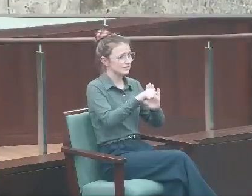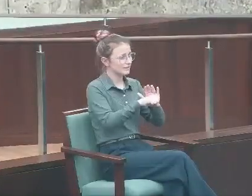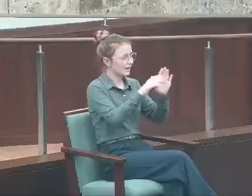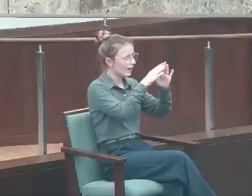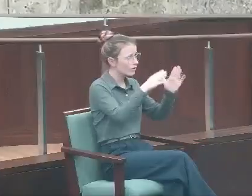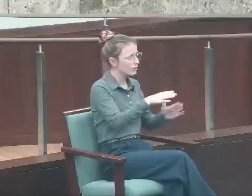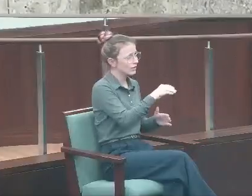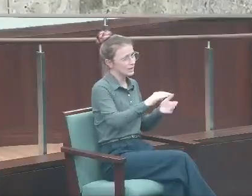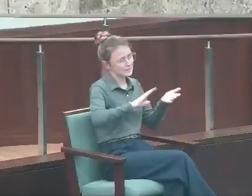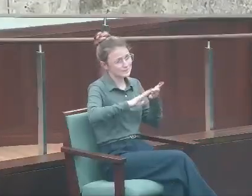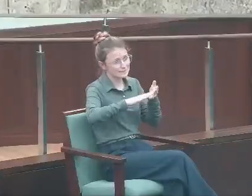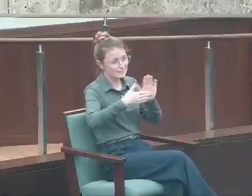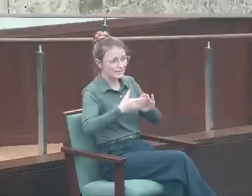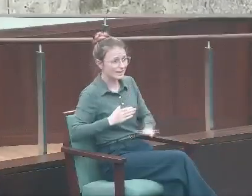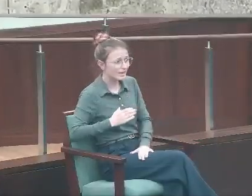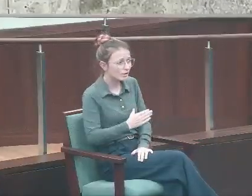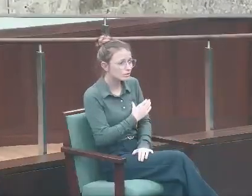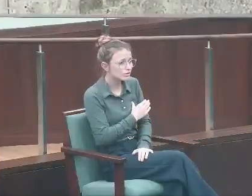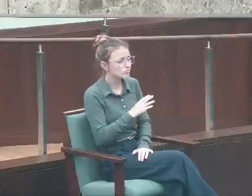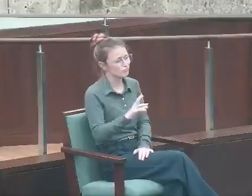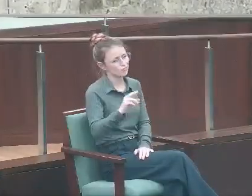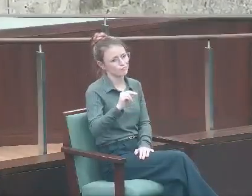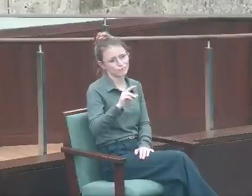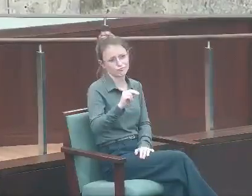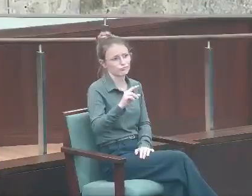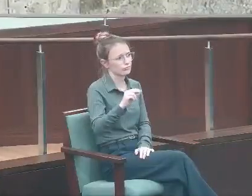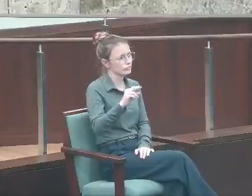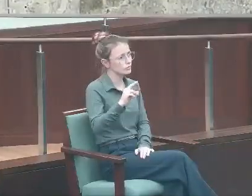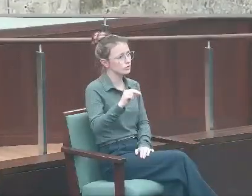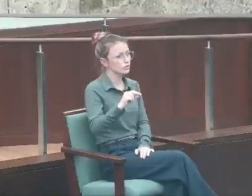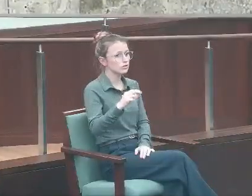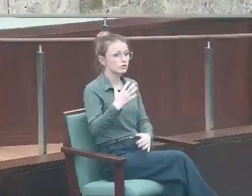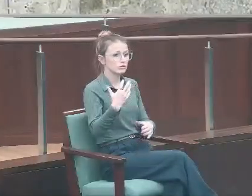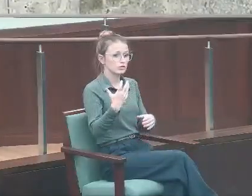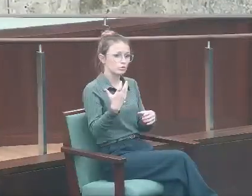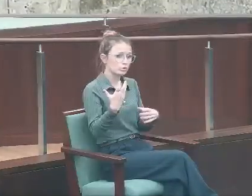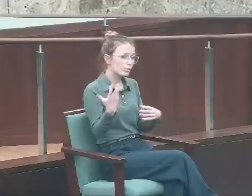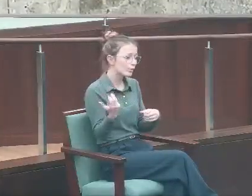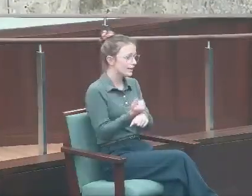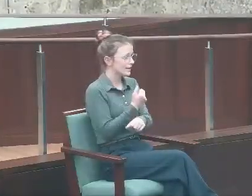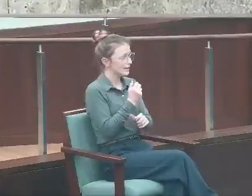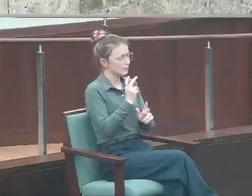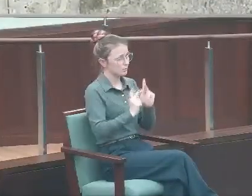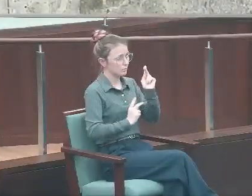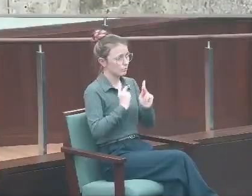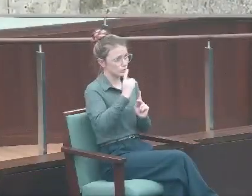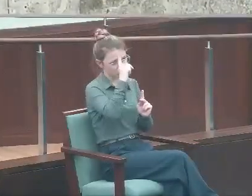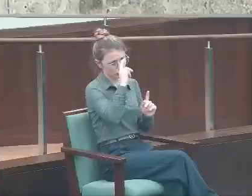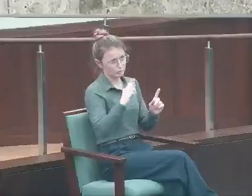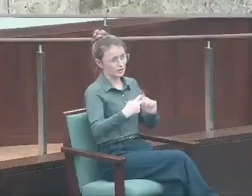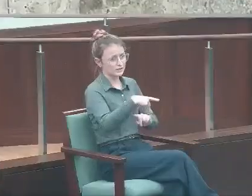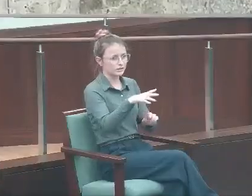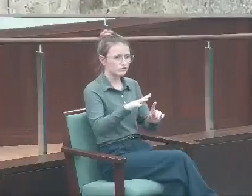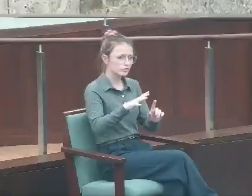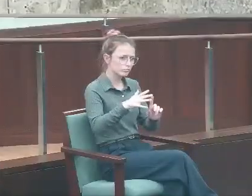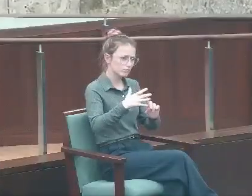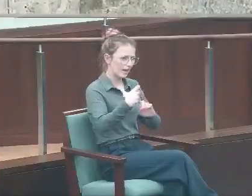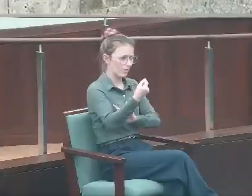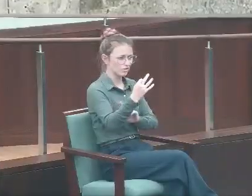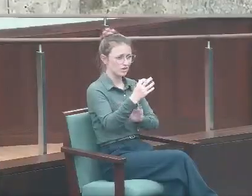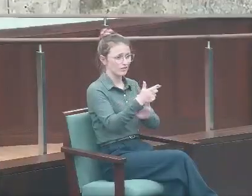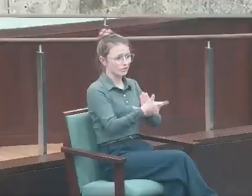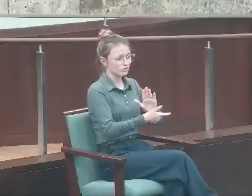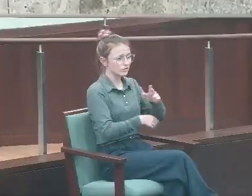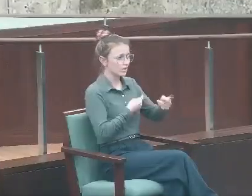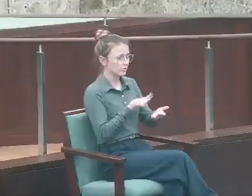and city and county councils. Winning hearts and minds goes well beyond legislation and funding.